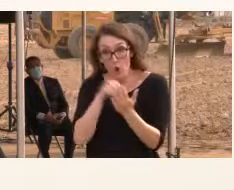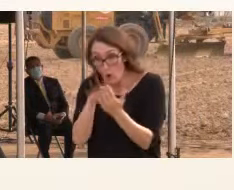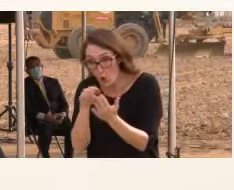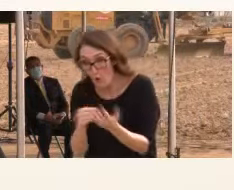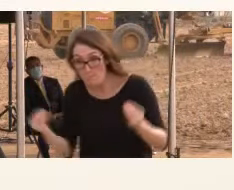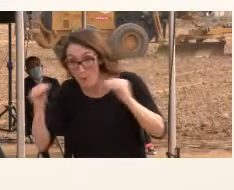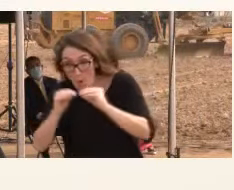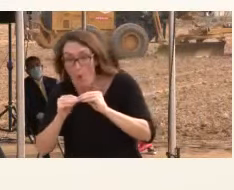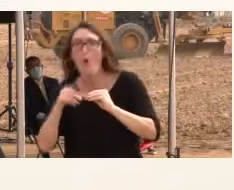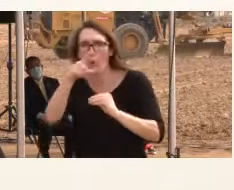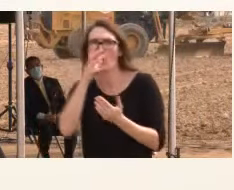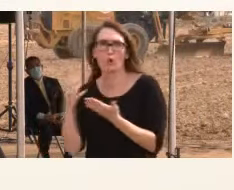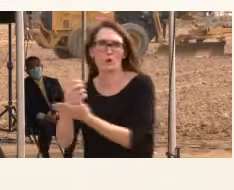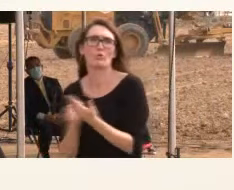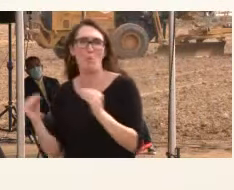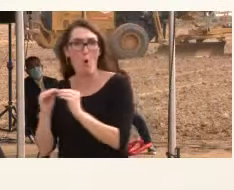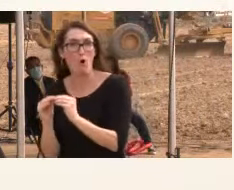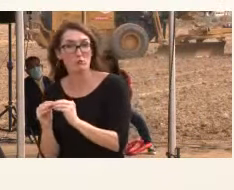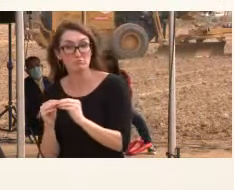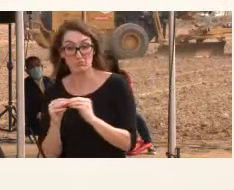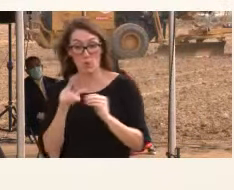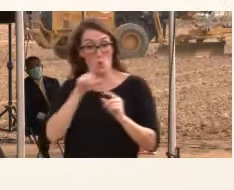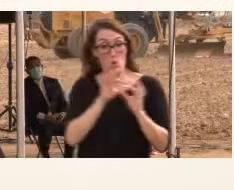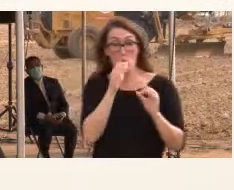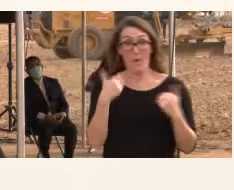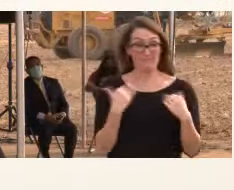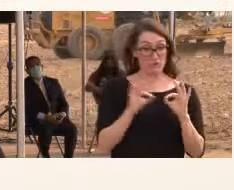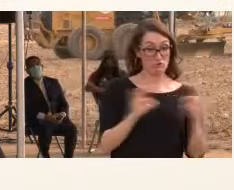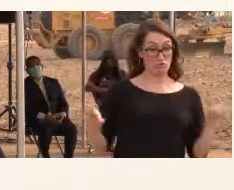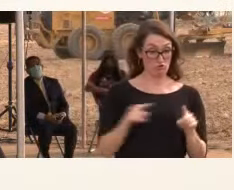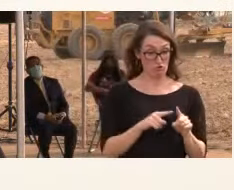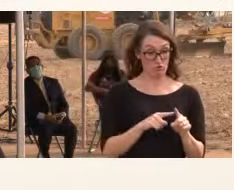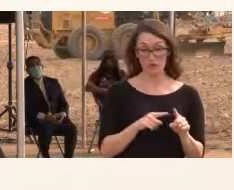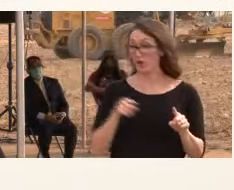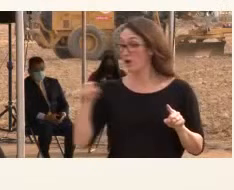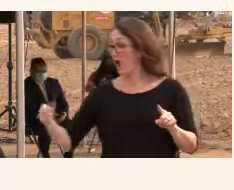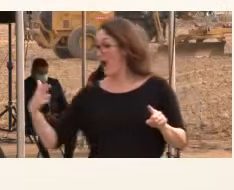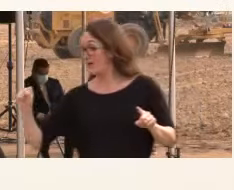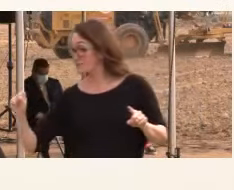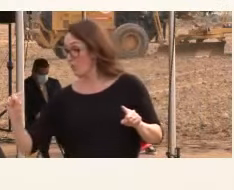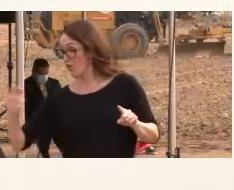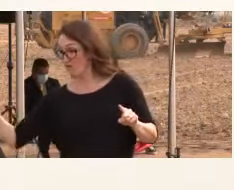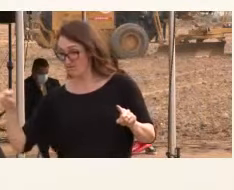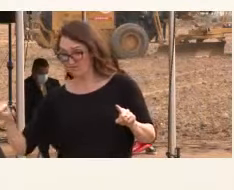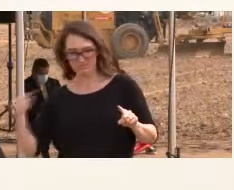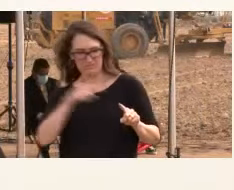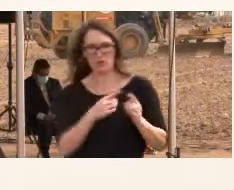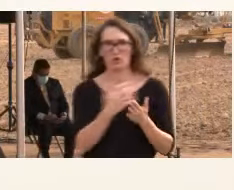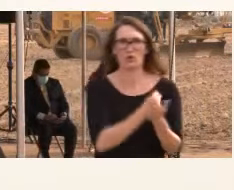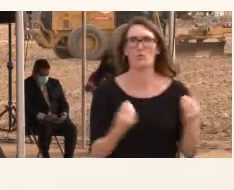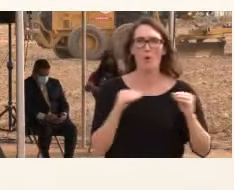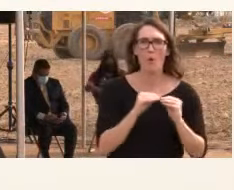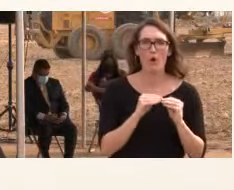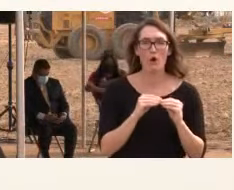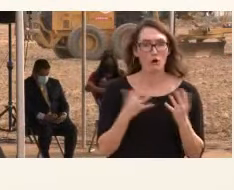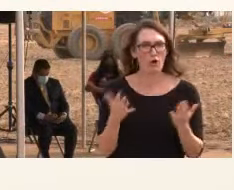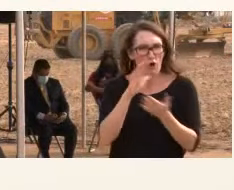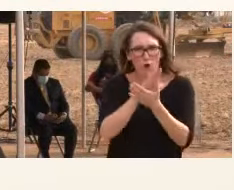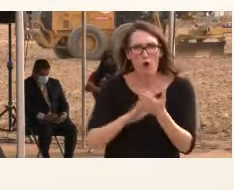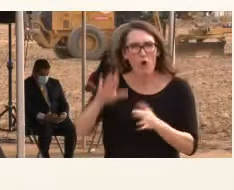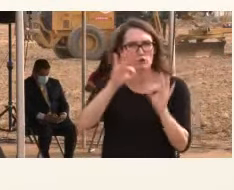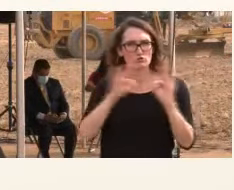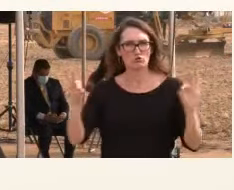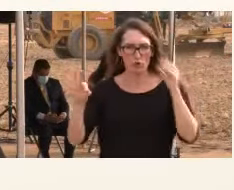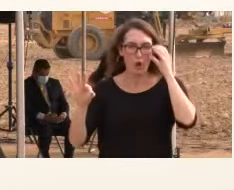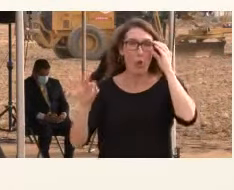you earn. Somebody earns more than someone with a high school diploma. The college degree also impacts